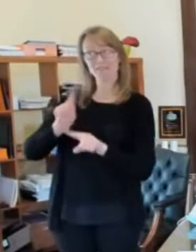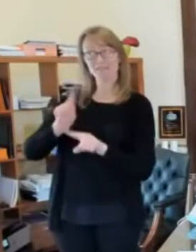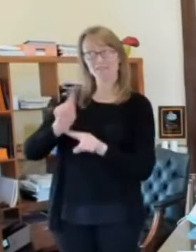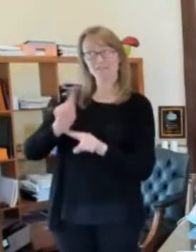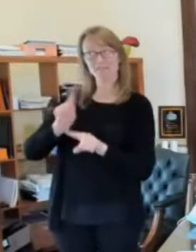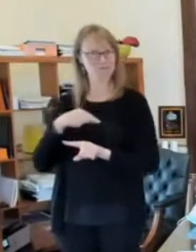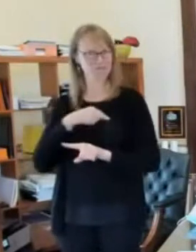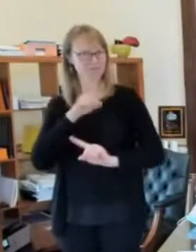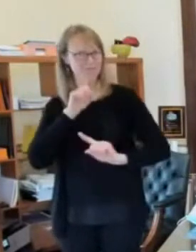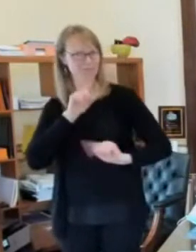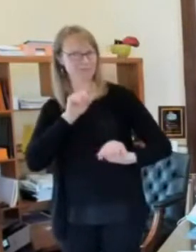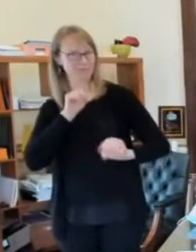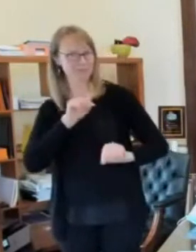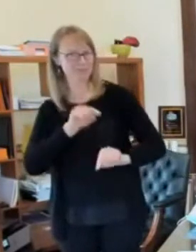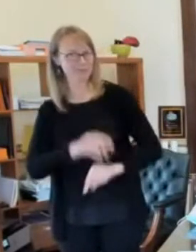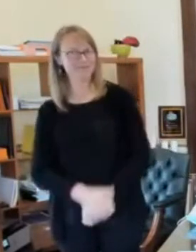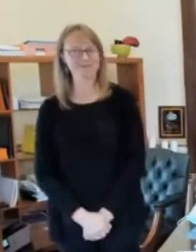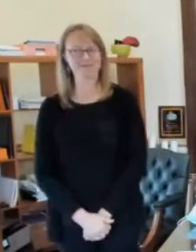So,